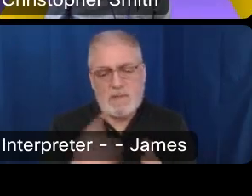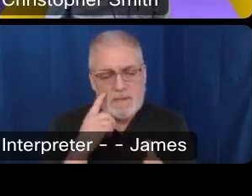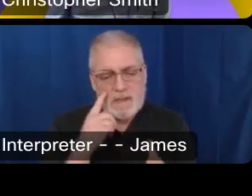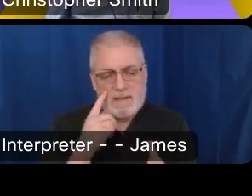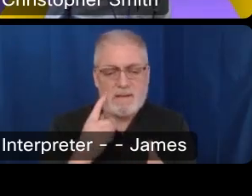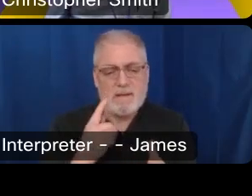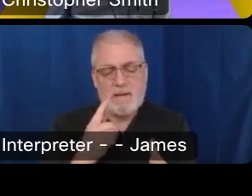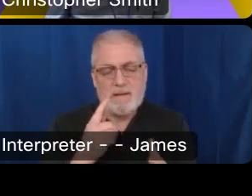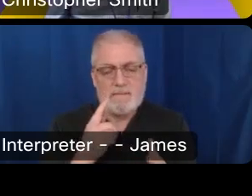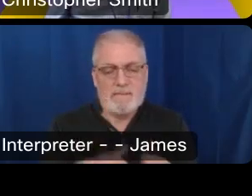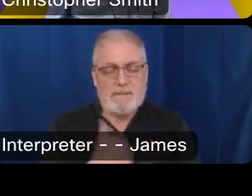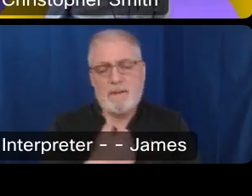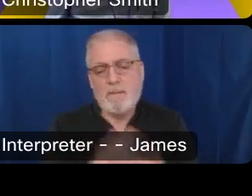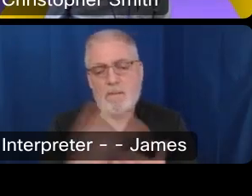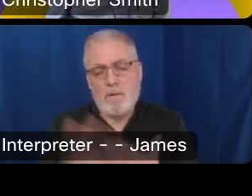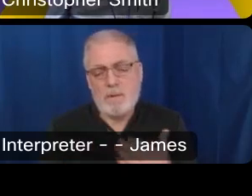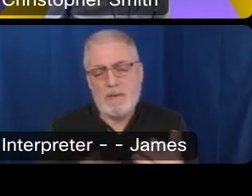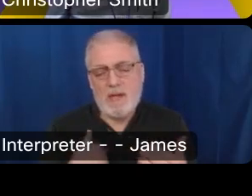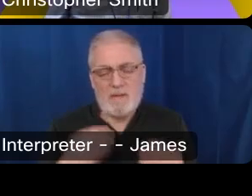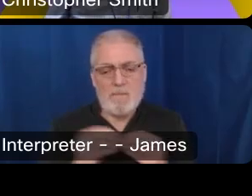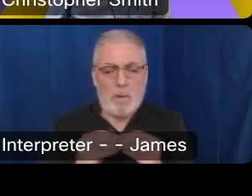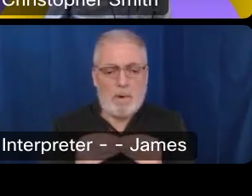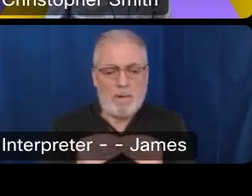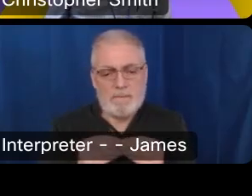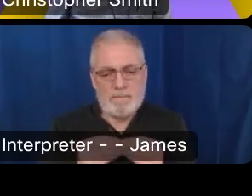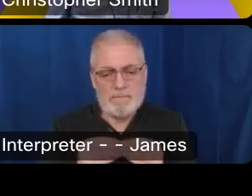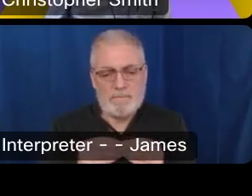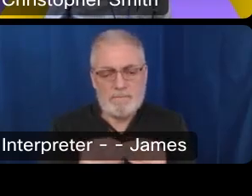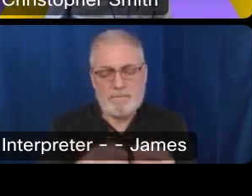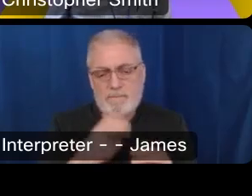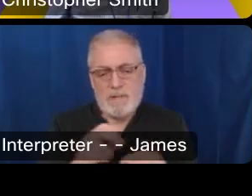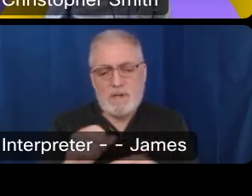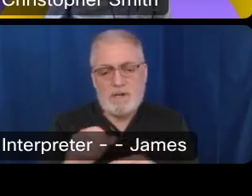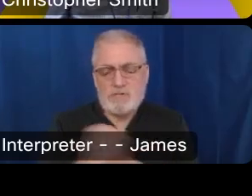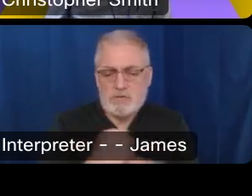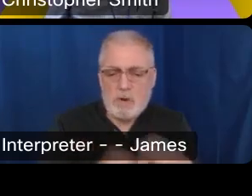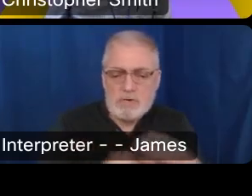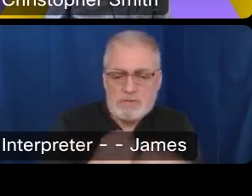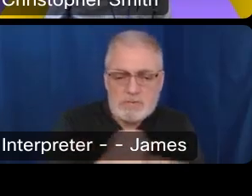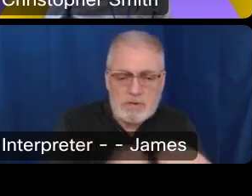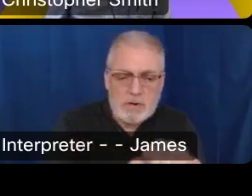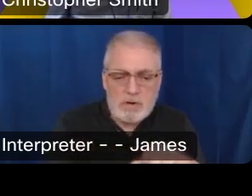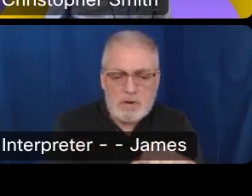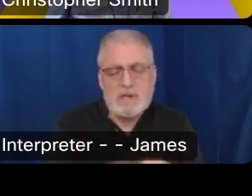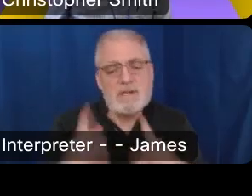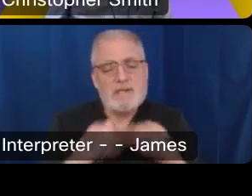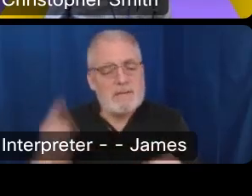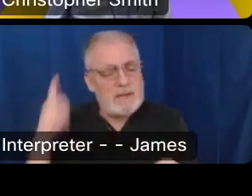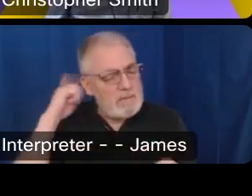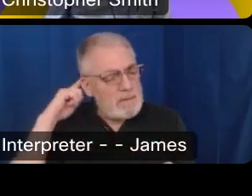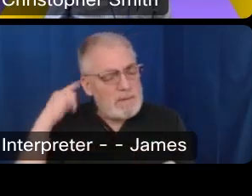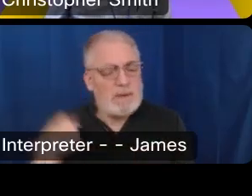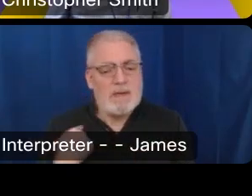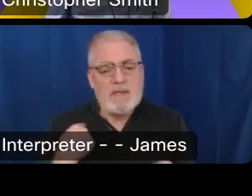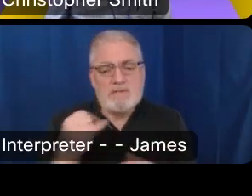like, this is complex work that requires special training, as we've talked about. So, can we